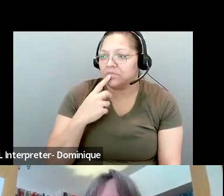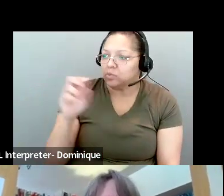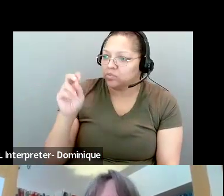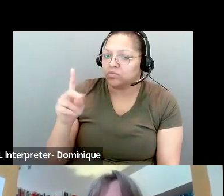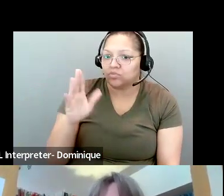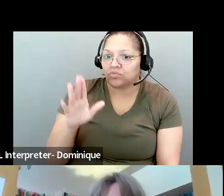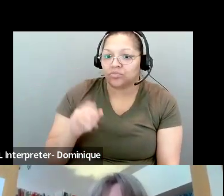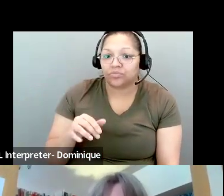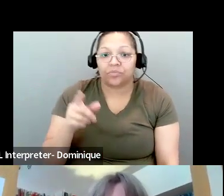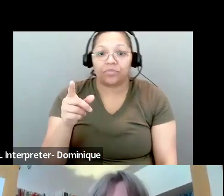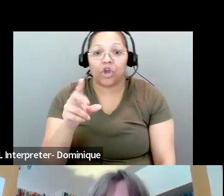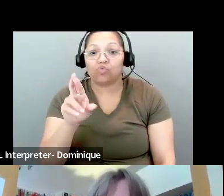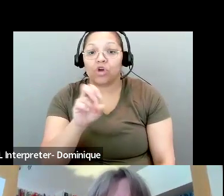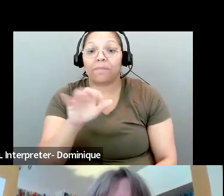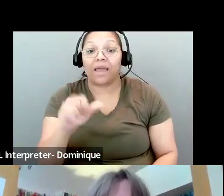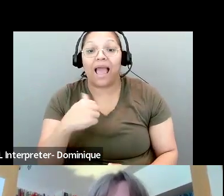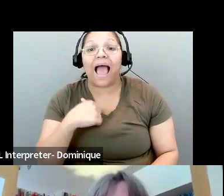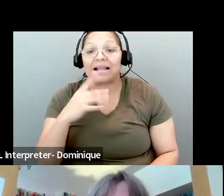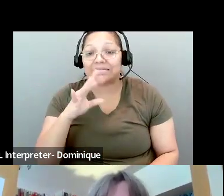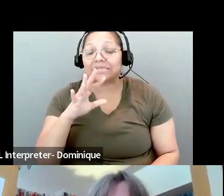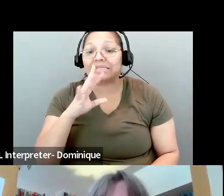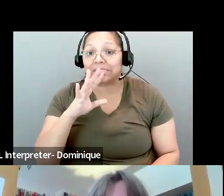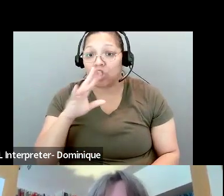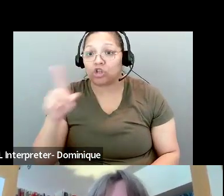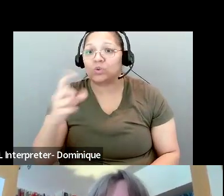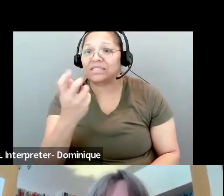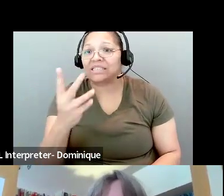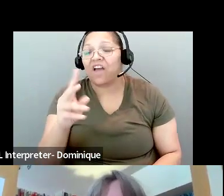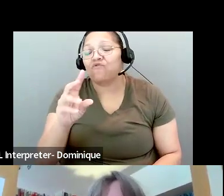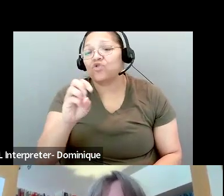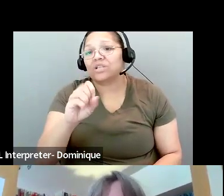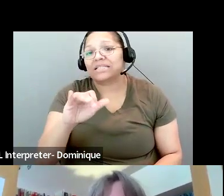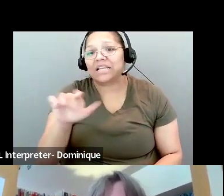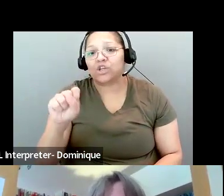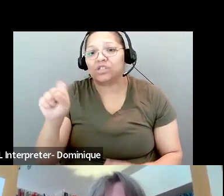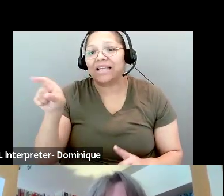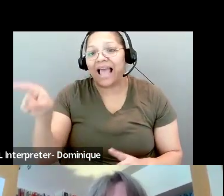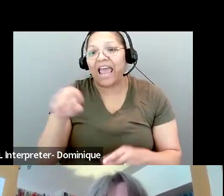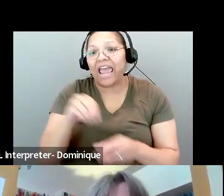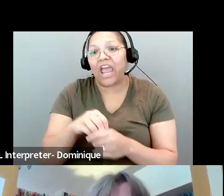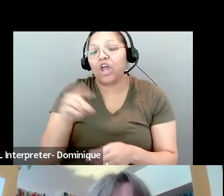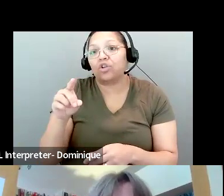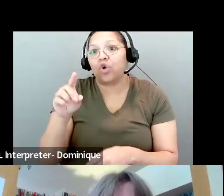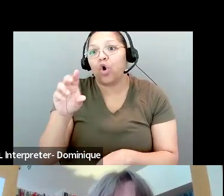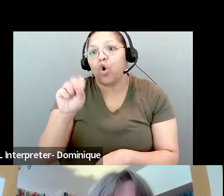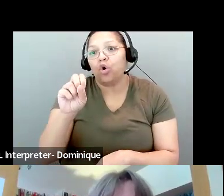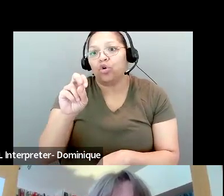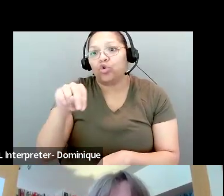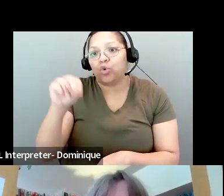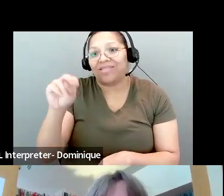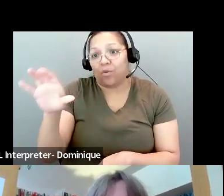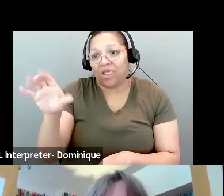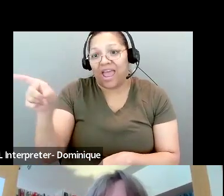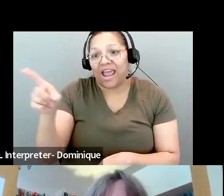I did also speak to a couple of our CILs in North Carolina, and they are more on the eastern side of North Carolina and